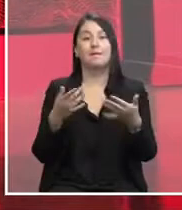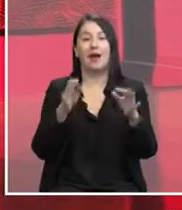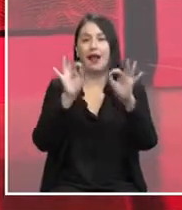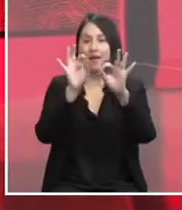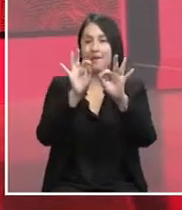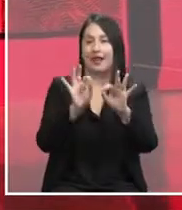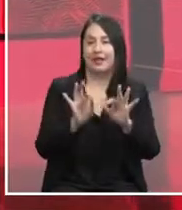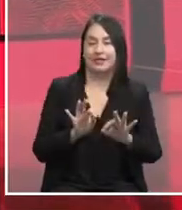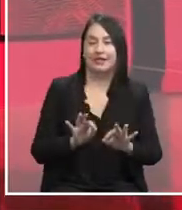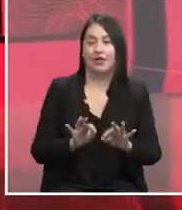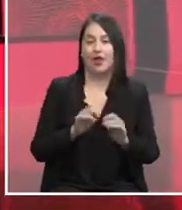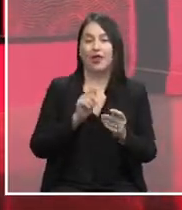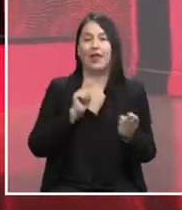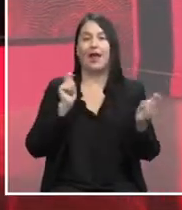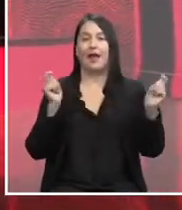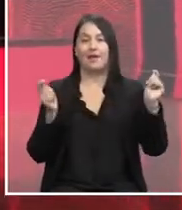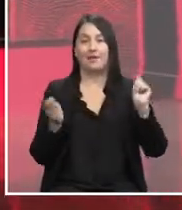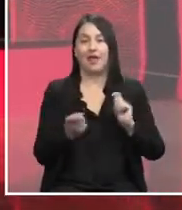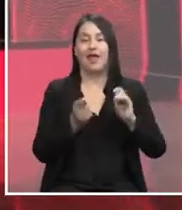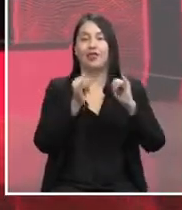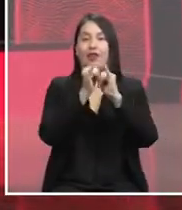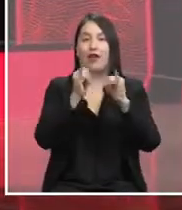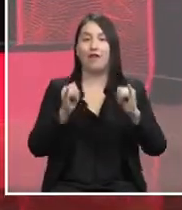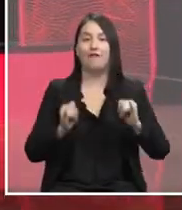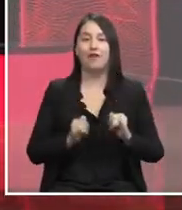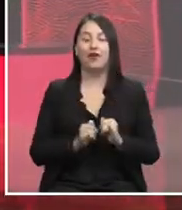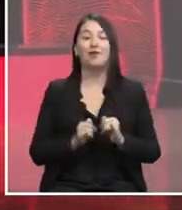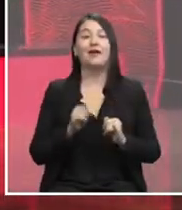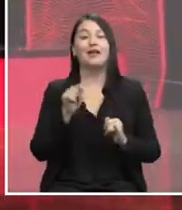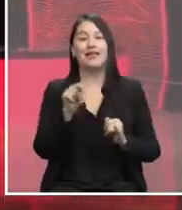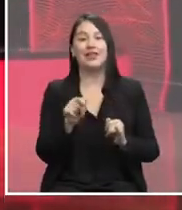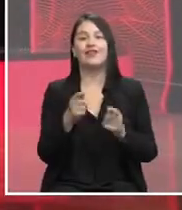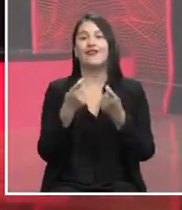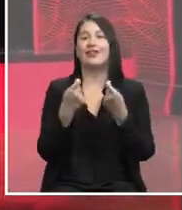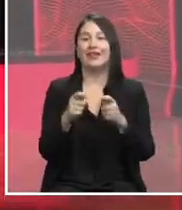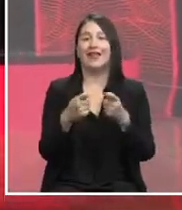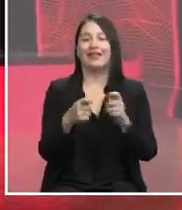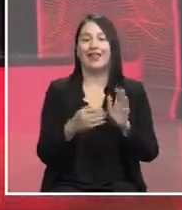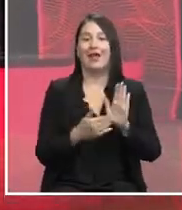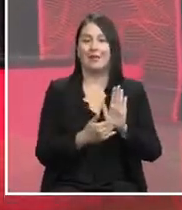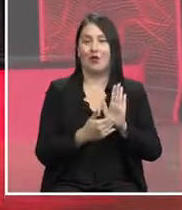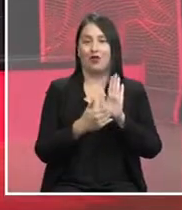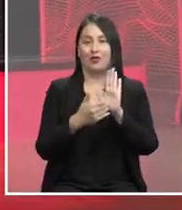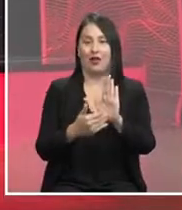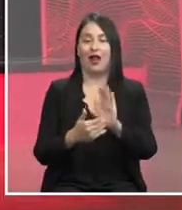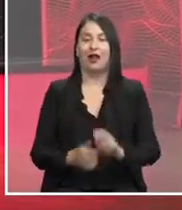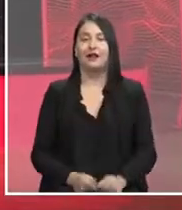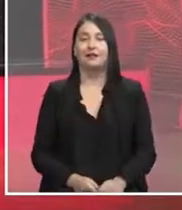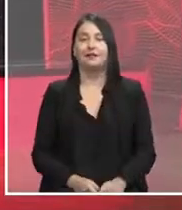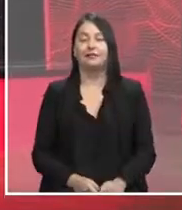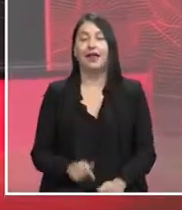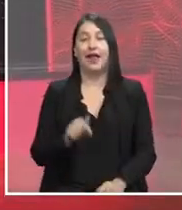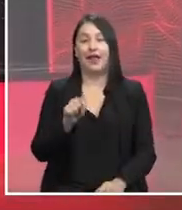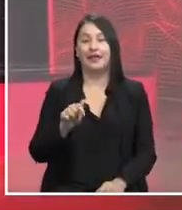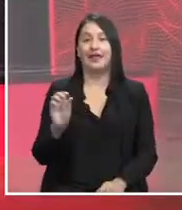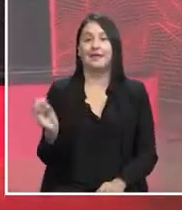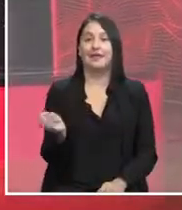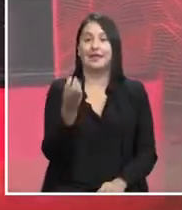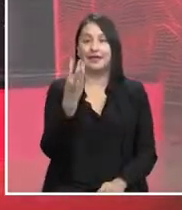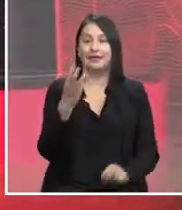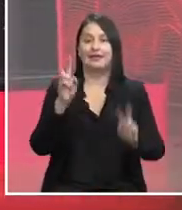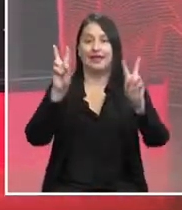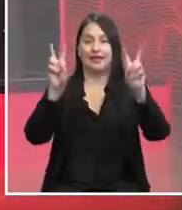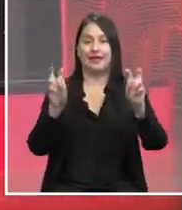try to demonstrate to you. Here comes my third point. A French